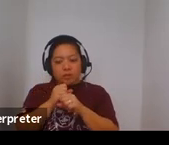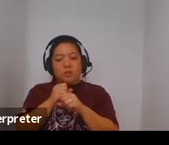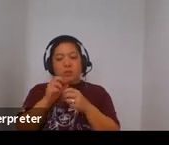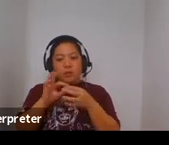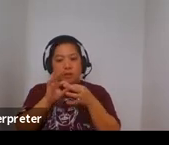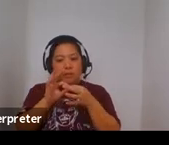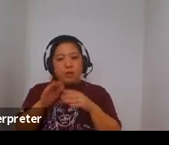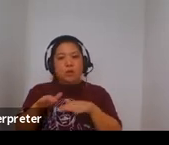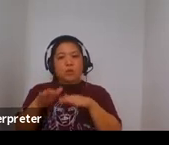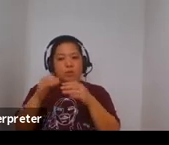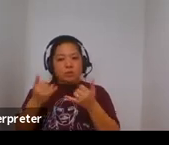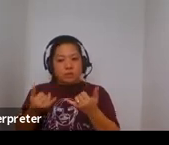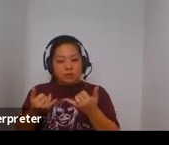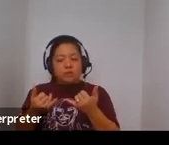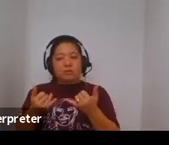grows and